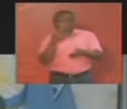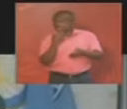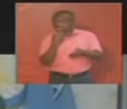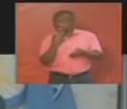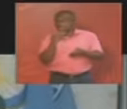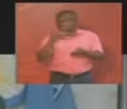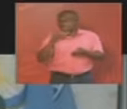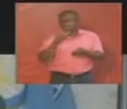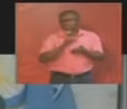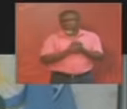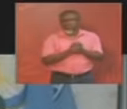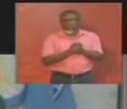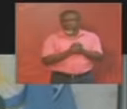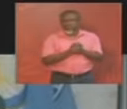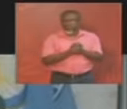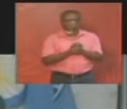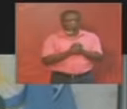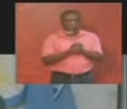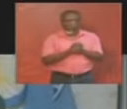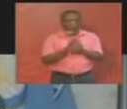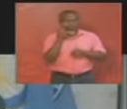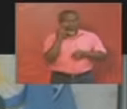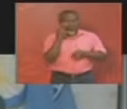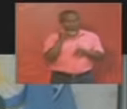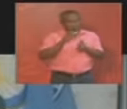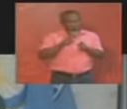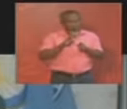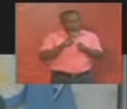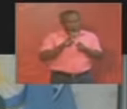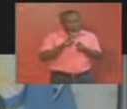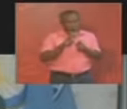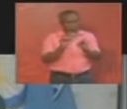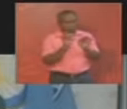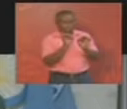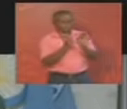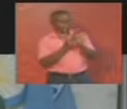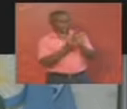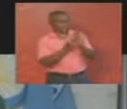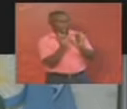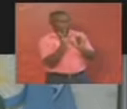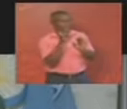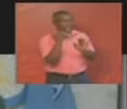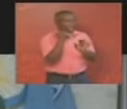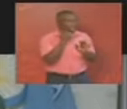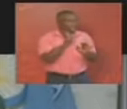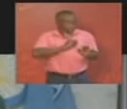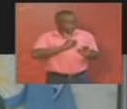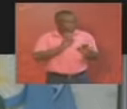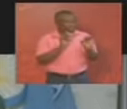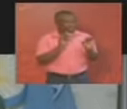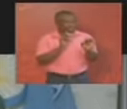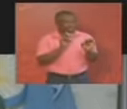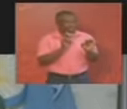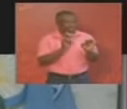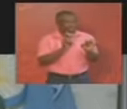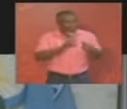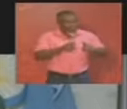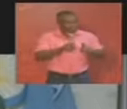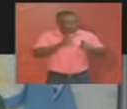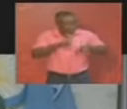have shared, with respect to the persons who were asymptomatic, just recall that persons can be infected